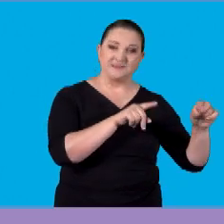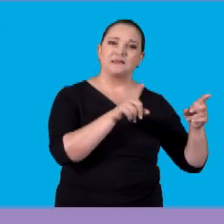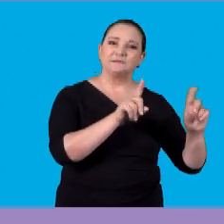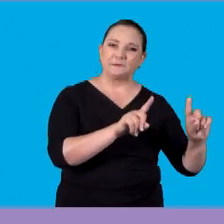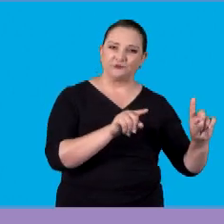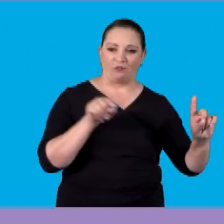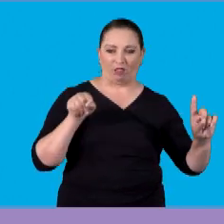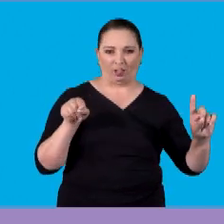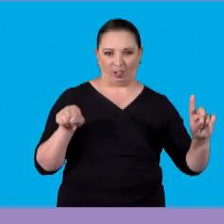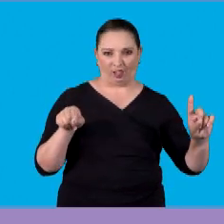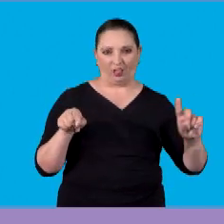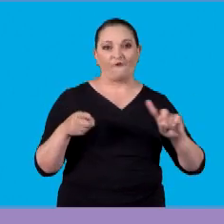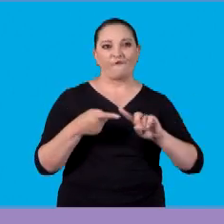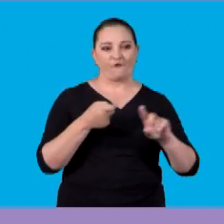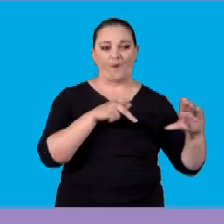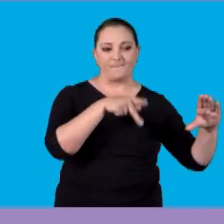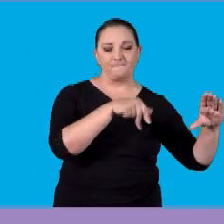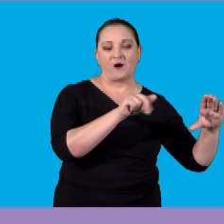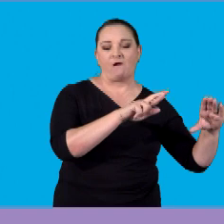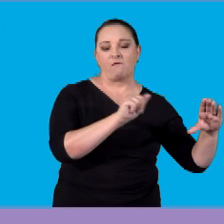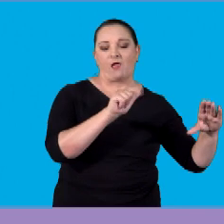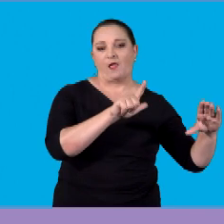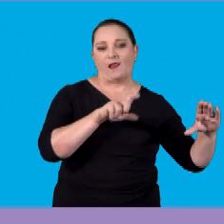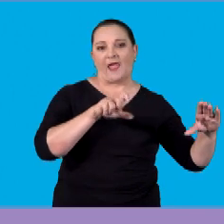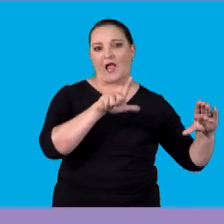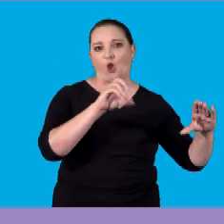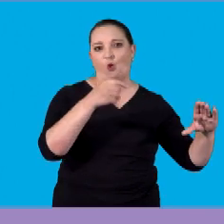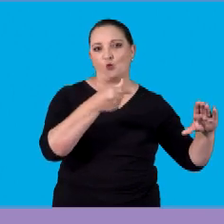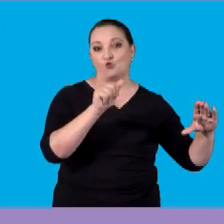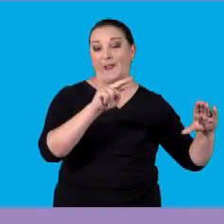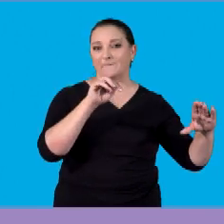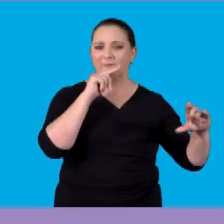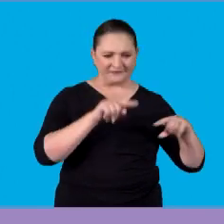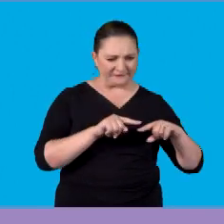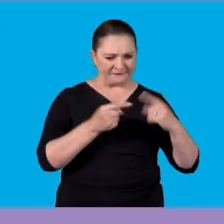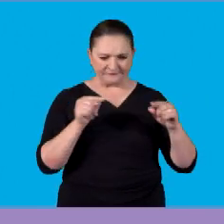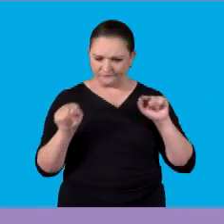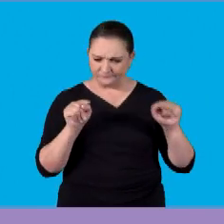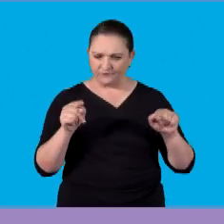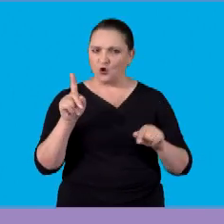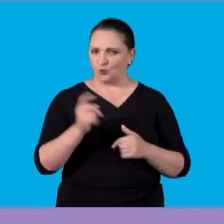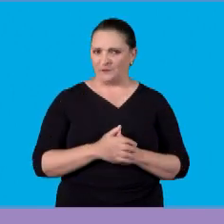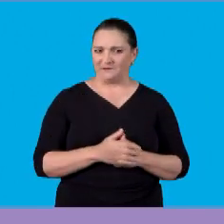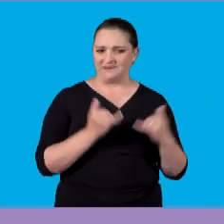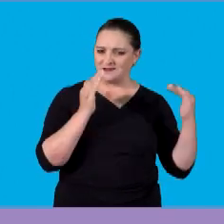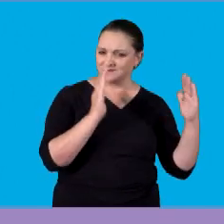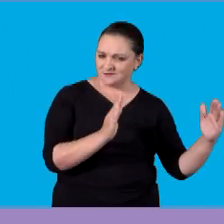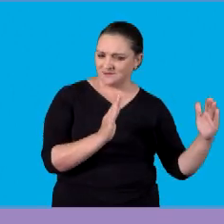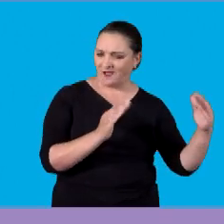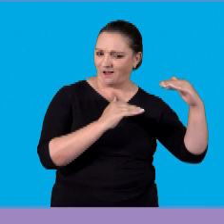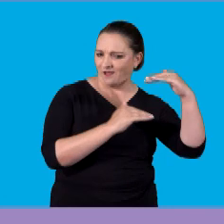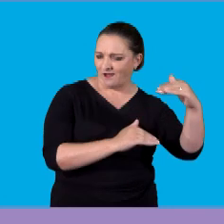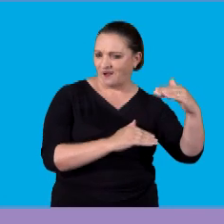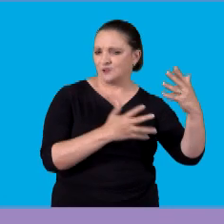what are the differences between these two quadrilaterals when it comes to their sides